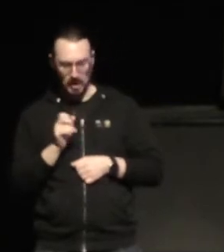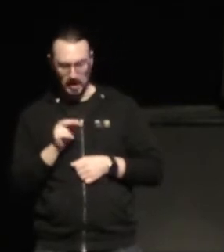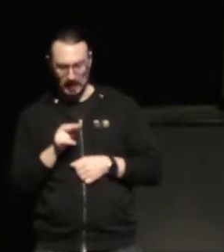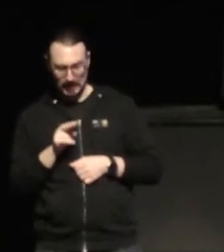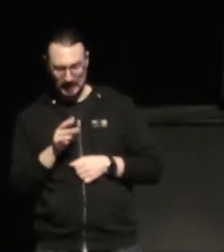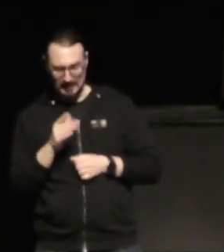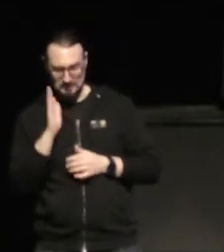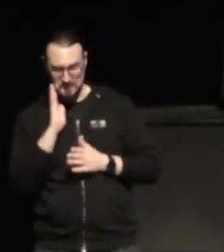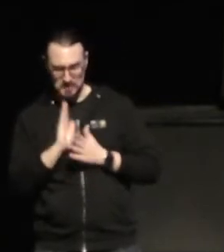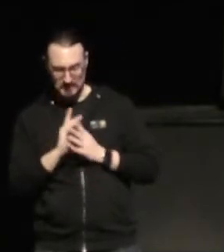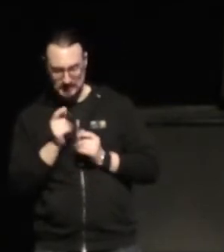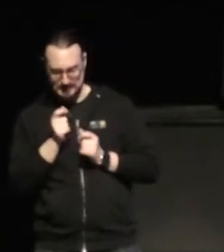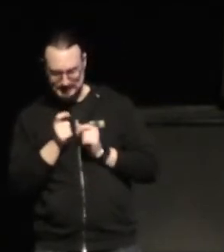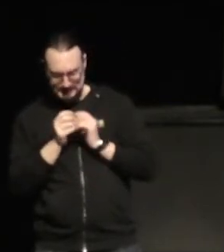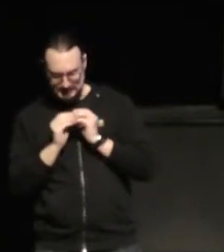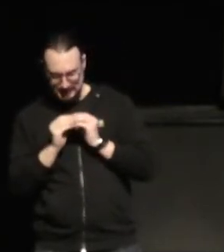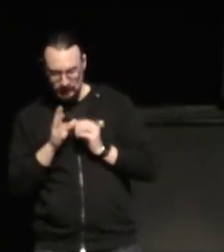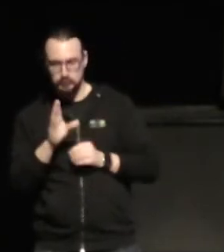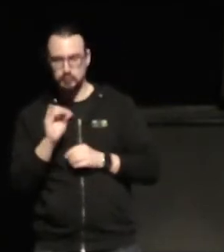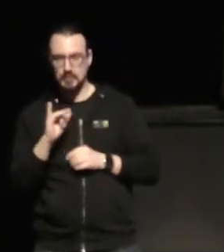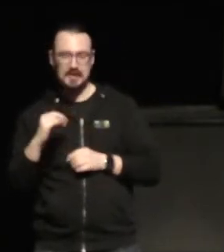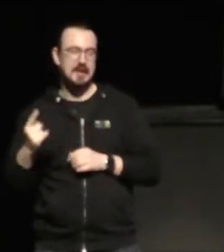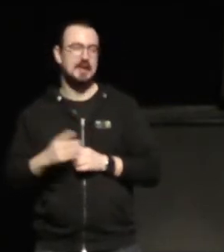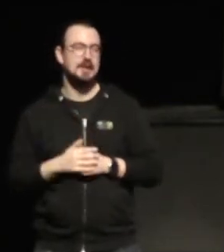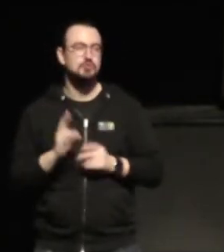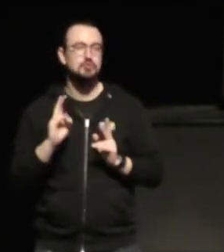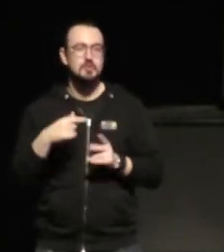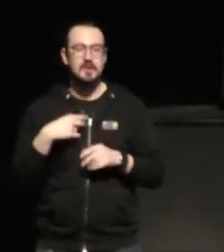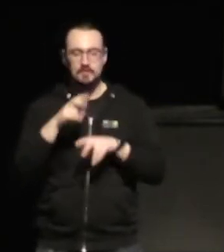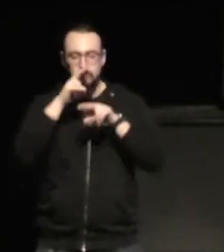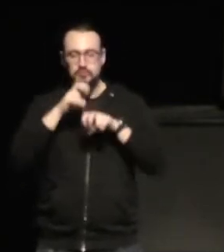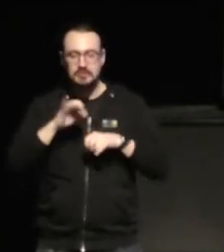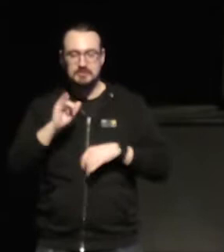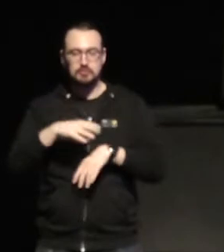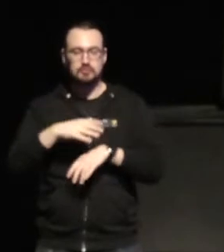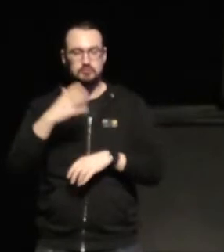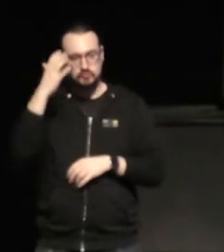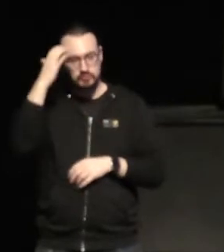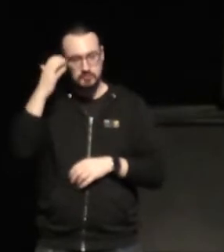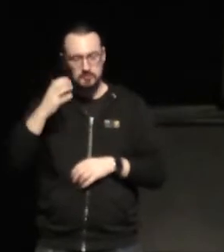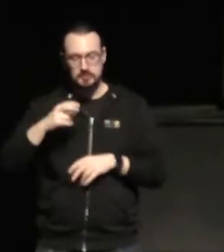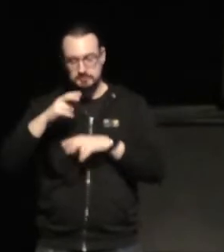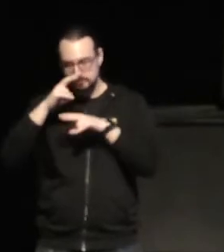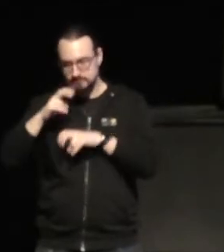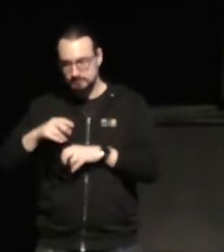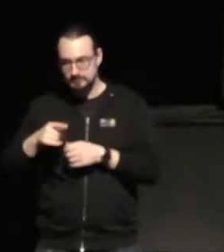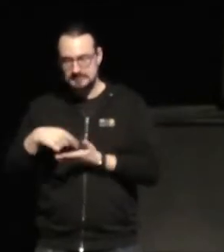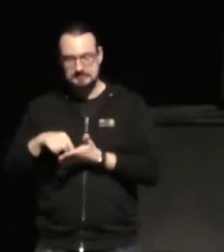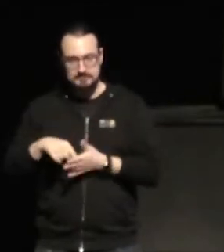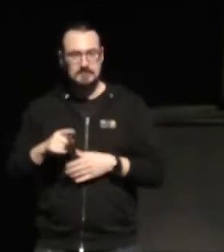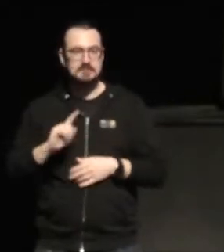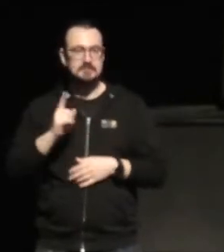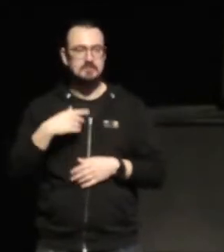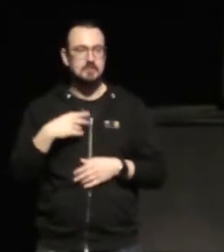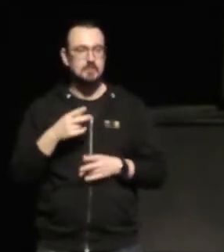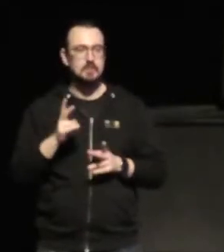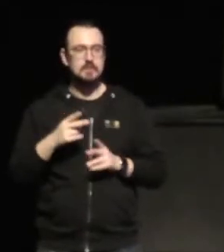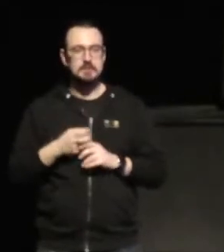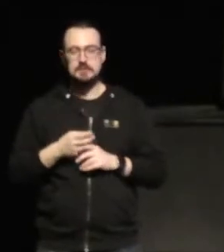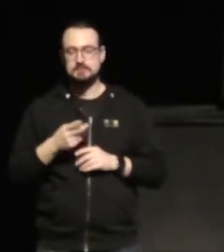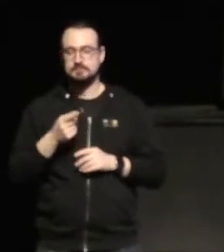turn page. Jonell, who is a researcher at Stockholm Resilience Center and also part of the Eat Lancet